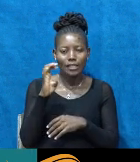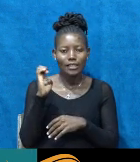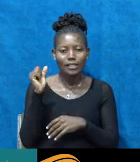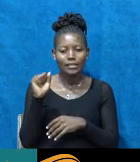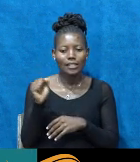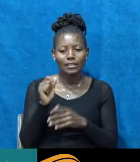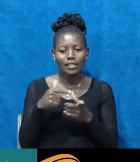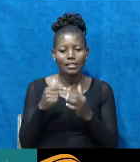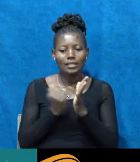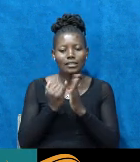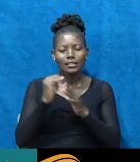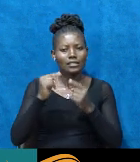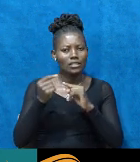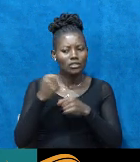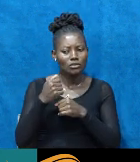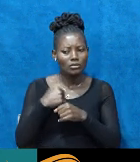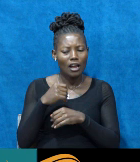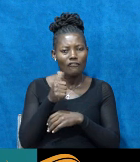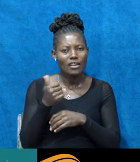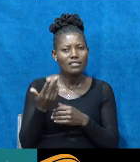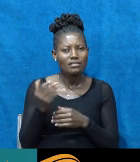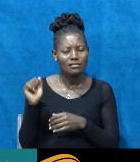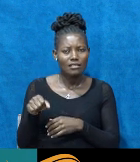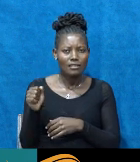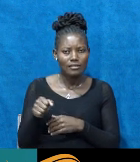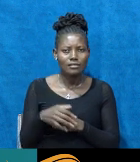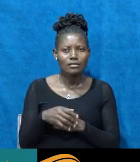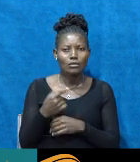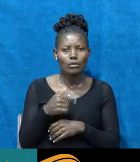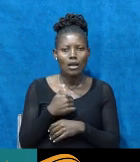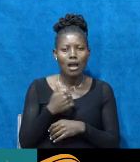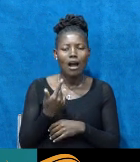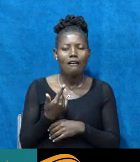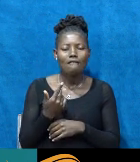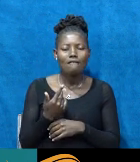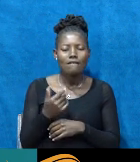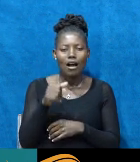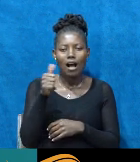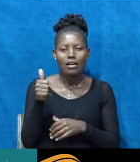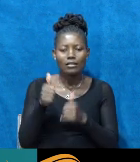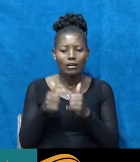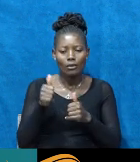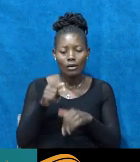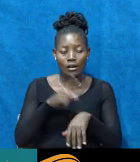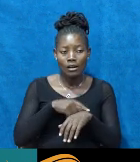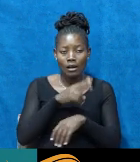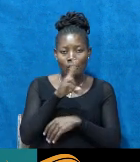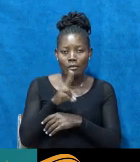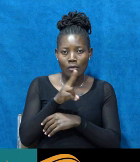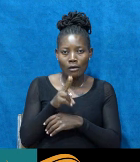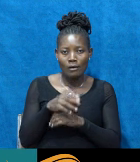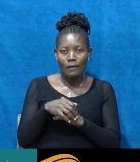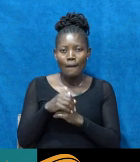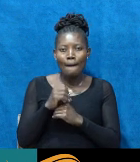be? Yes, they are supplements that during intake would require one to be on a lot